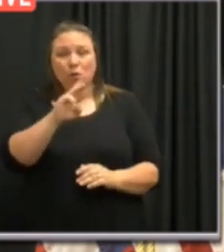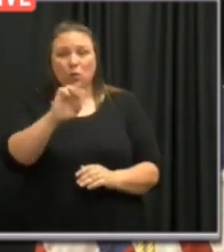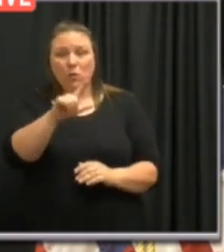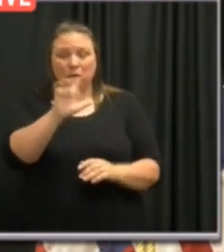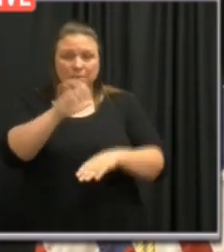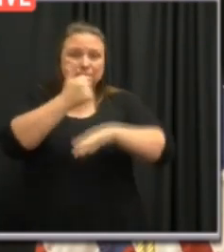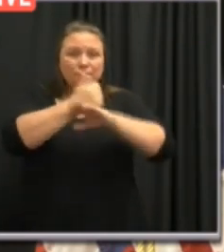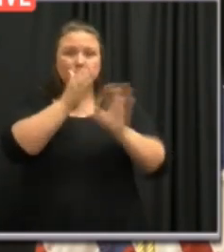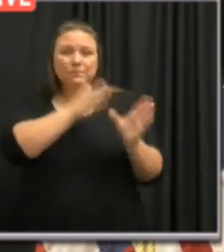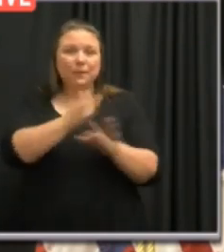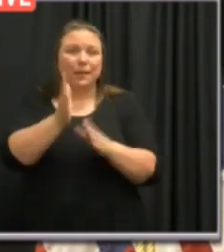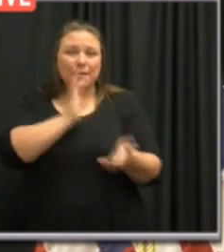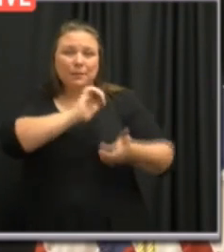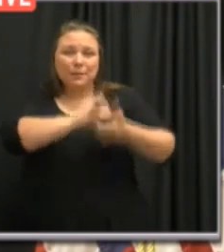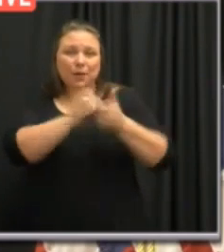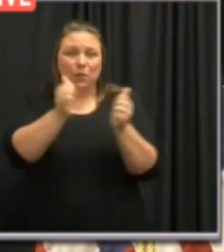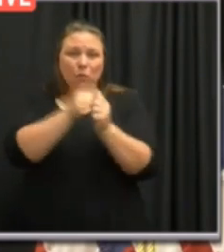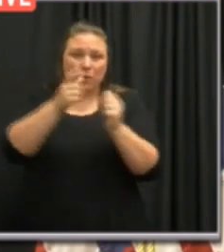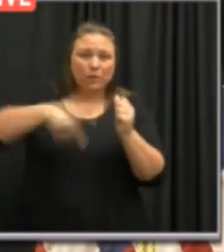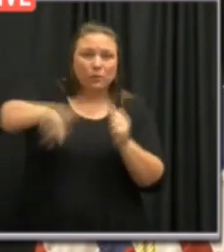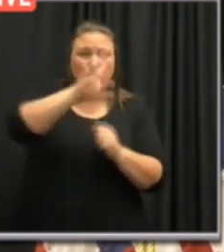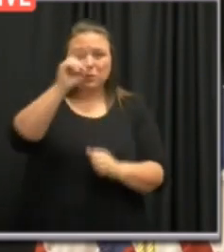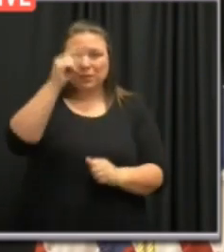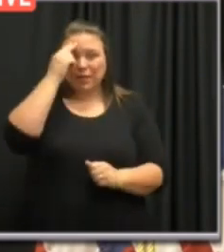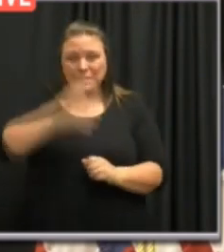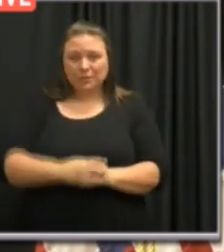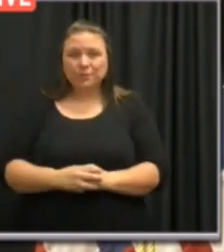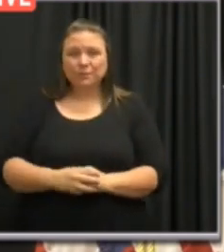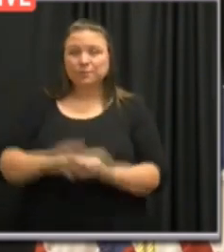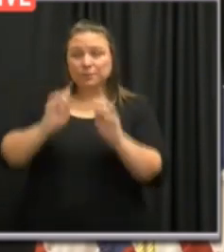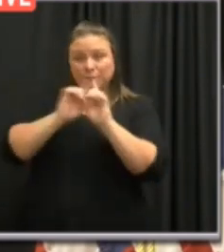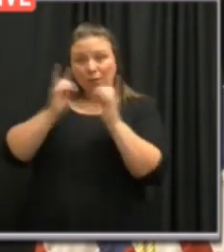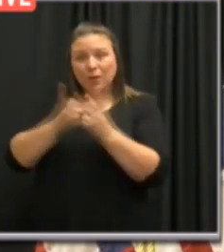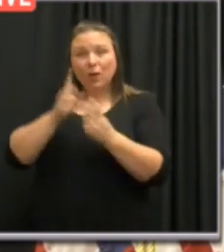plan to better partner with all of Nashville. The